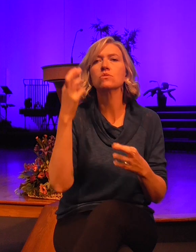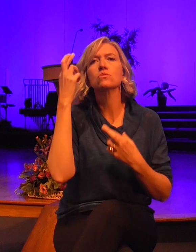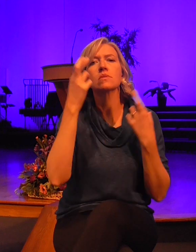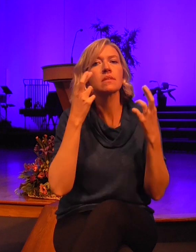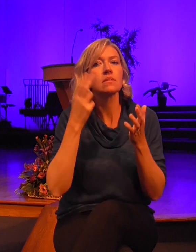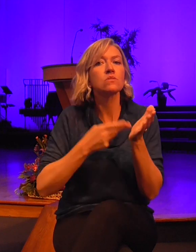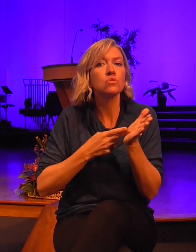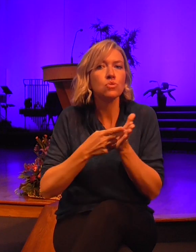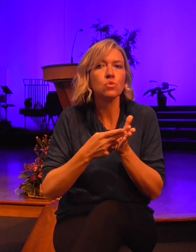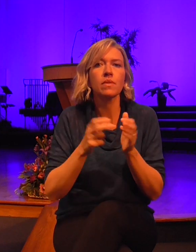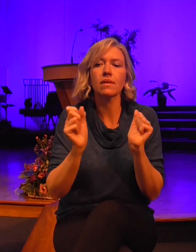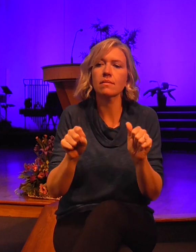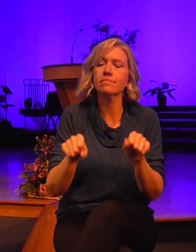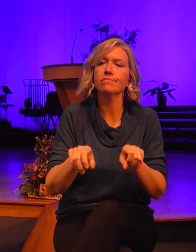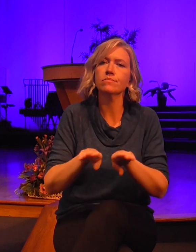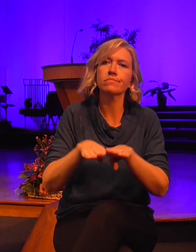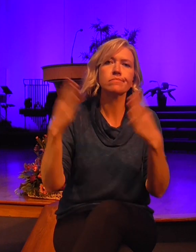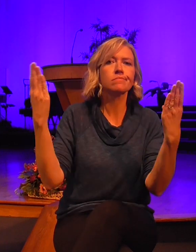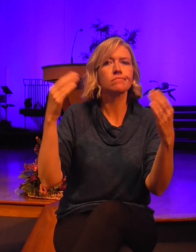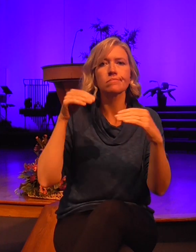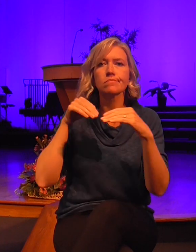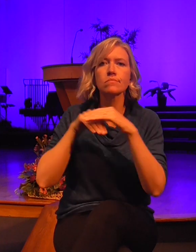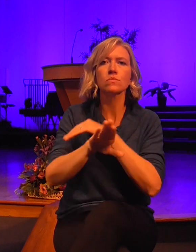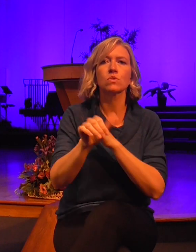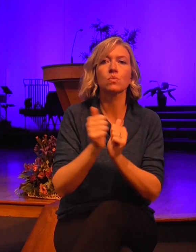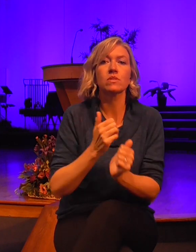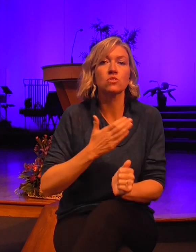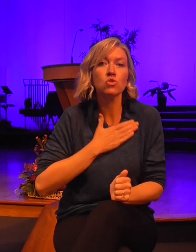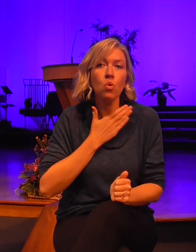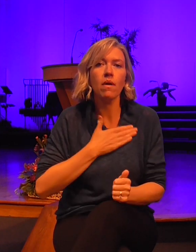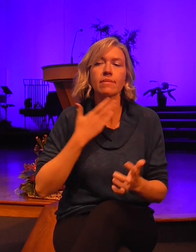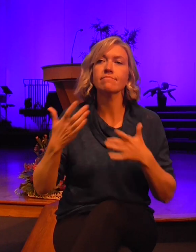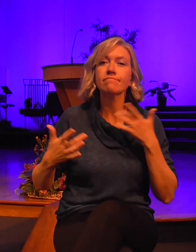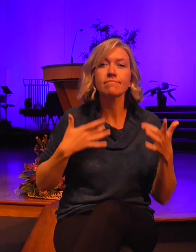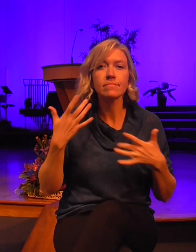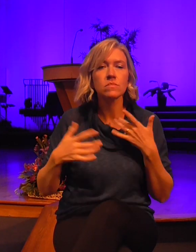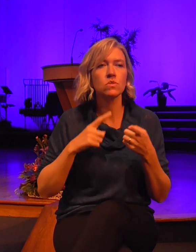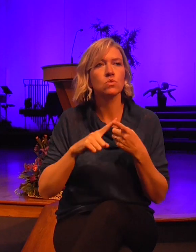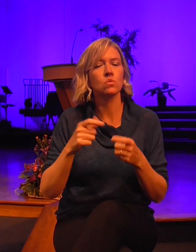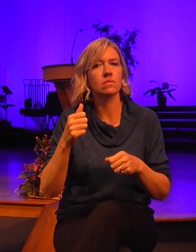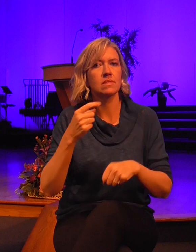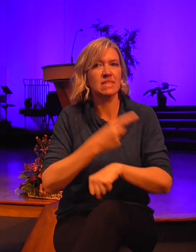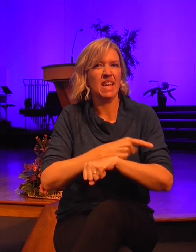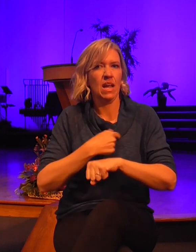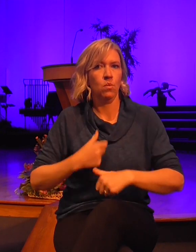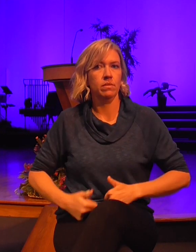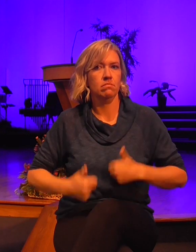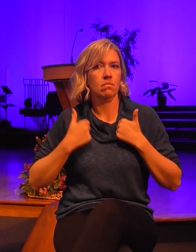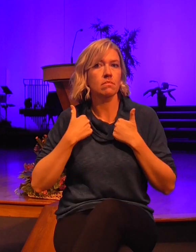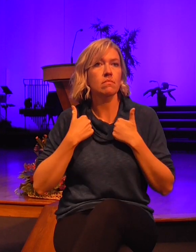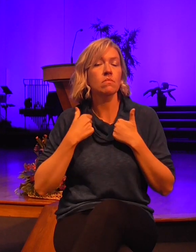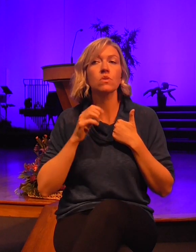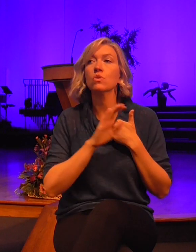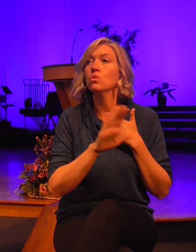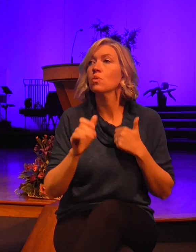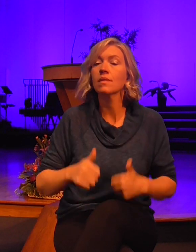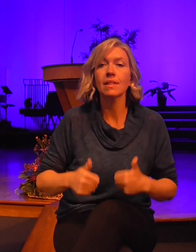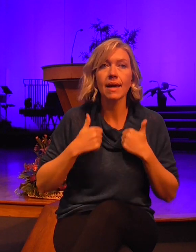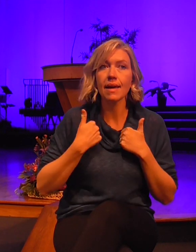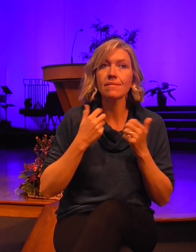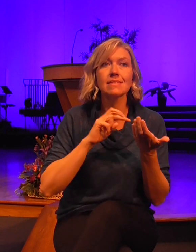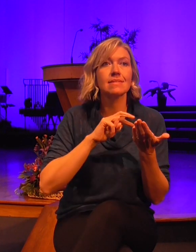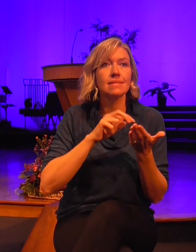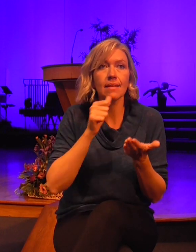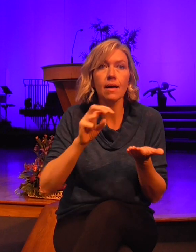enter with joy and enthusiasm into the day in which we live. Your life is not meant for you to